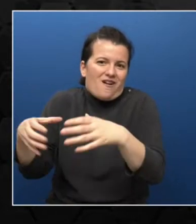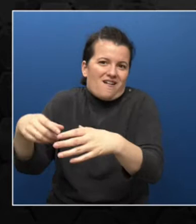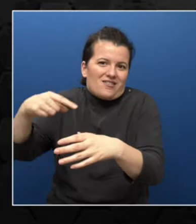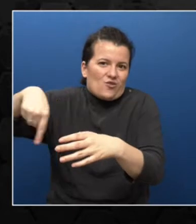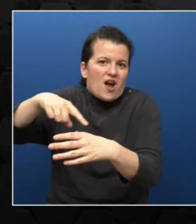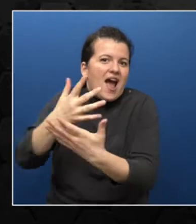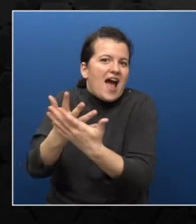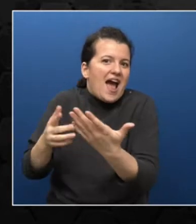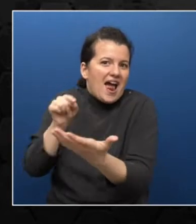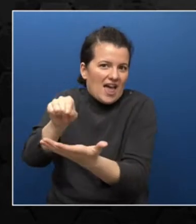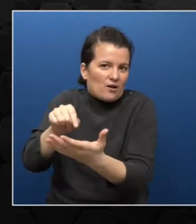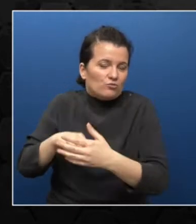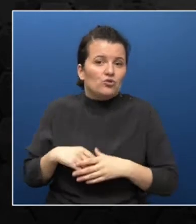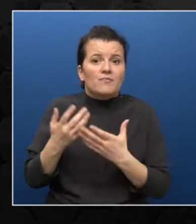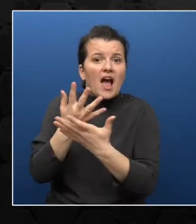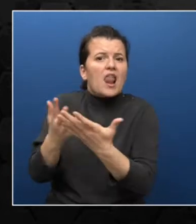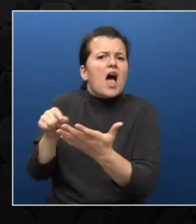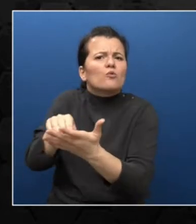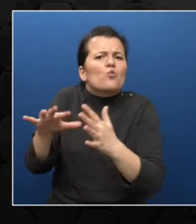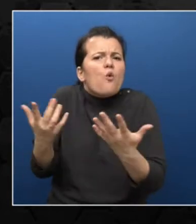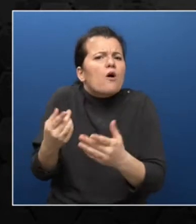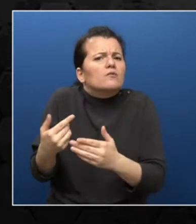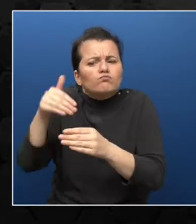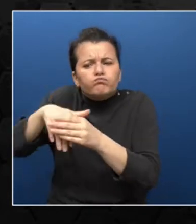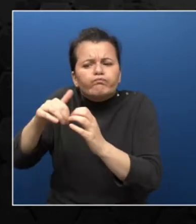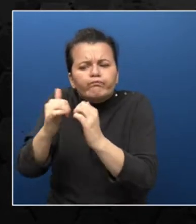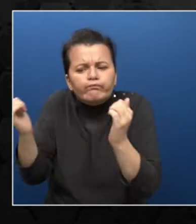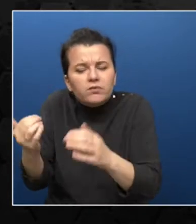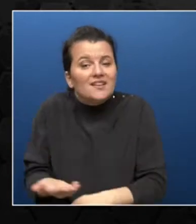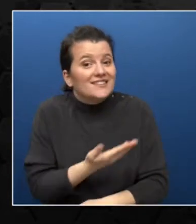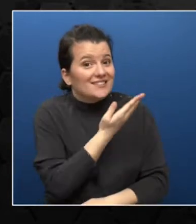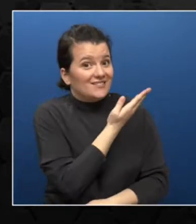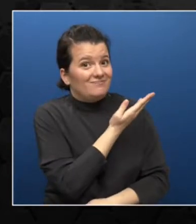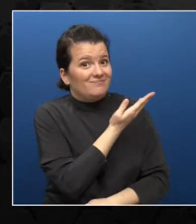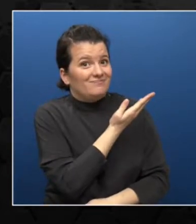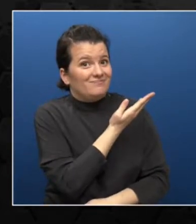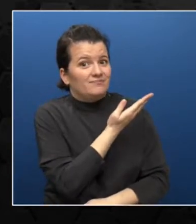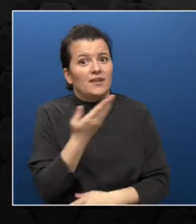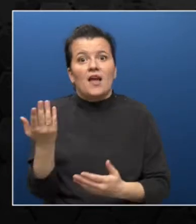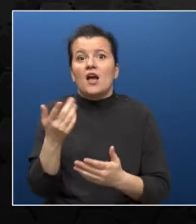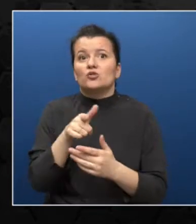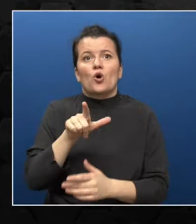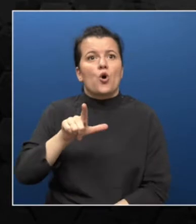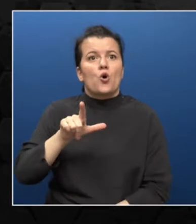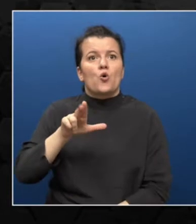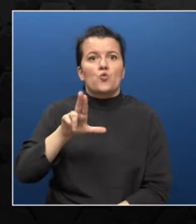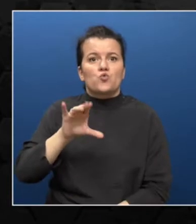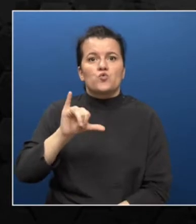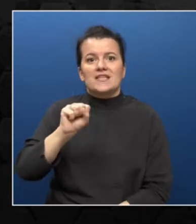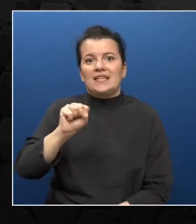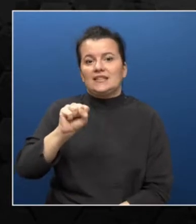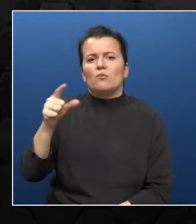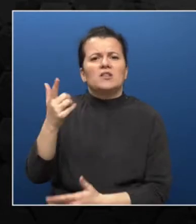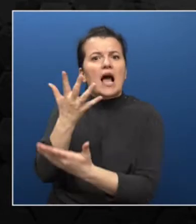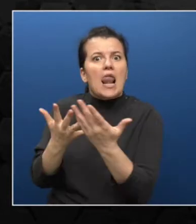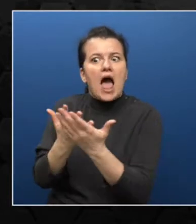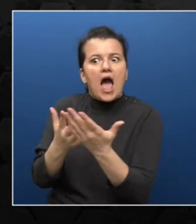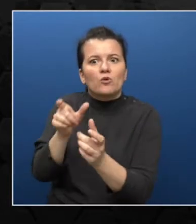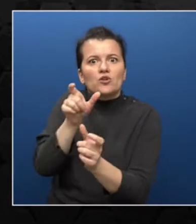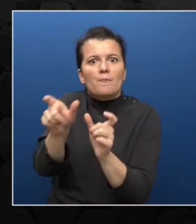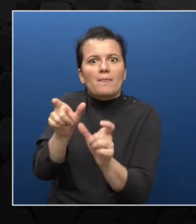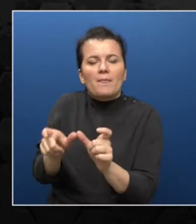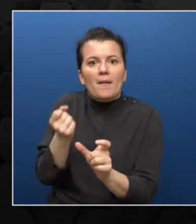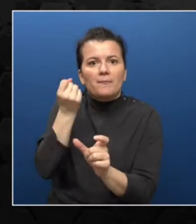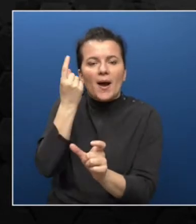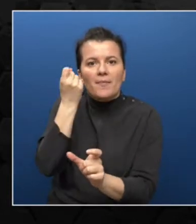services available. For example, the language understanding, which is called LUIS. Also, the Immersive Reader service. There's also